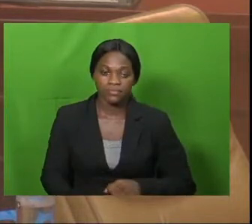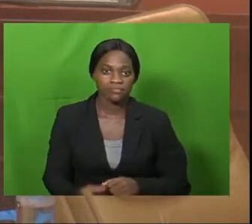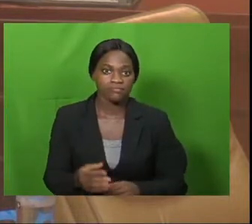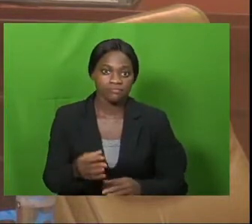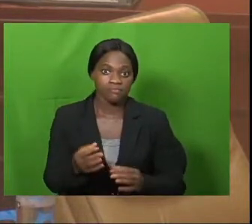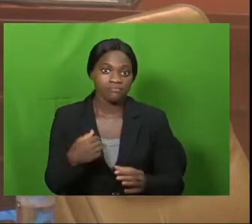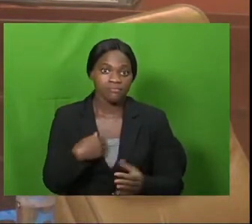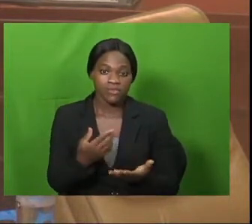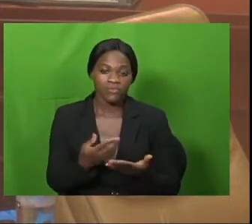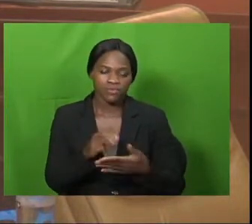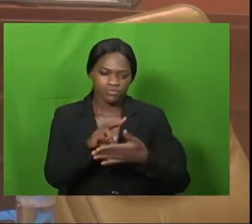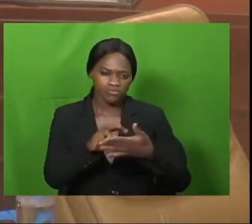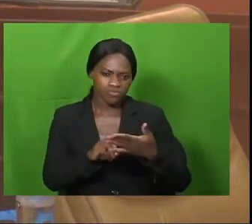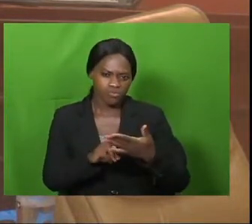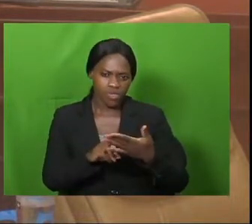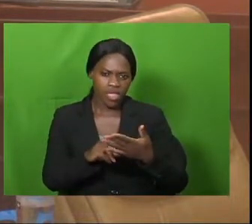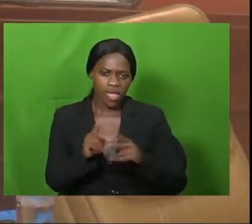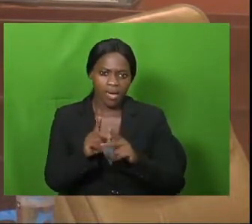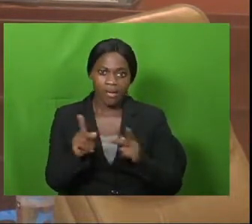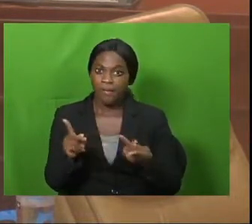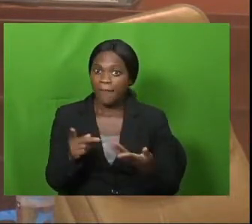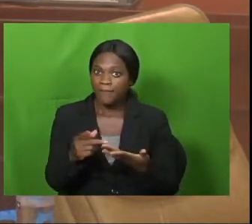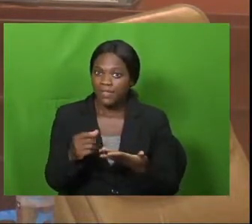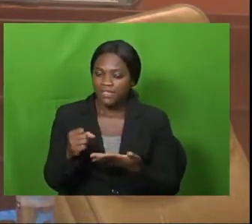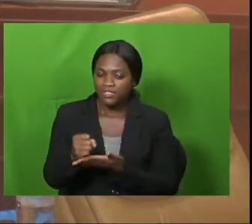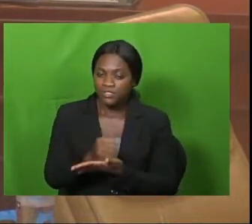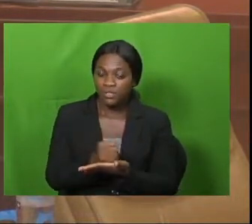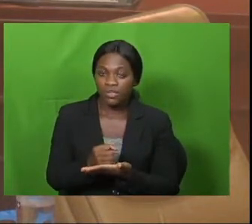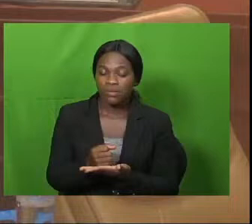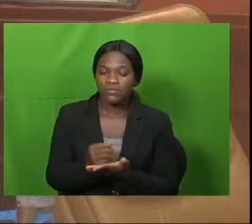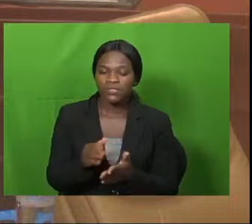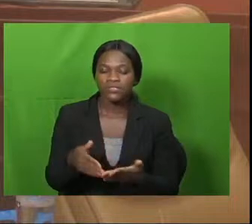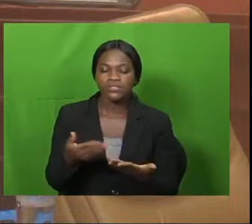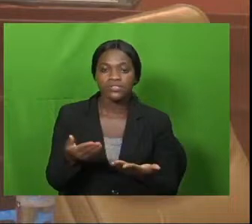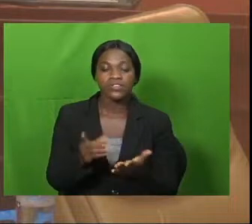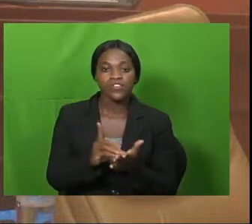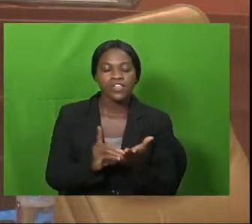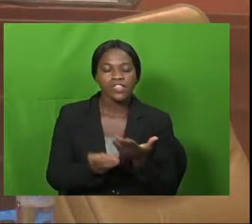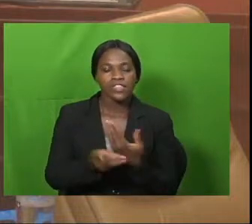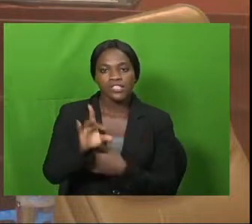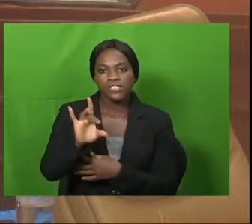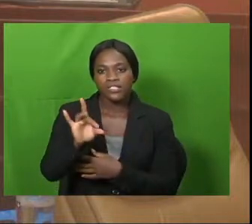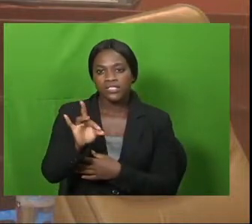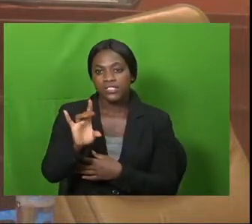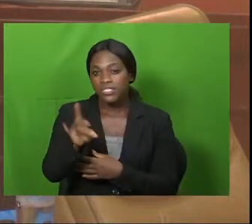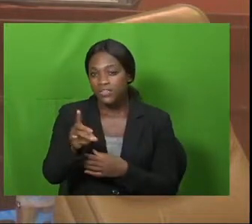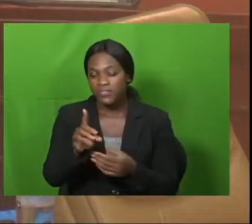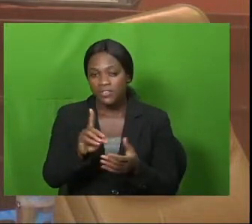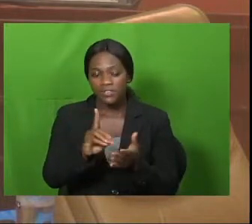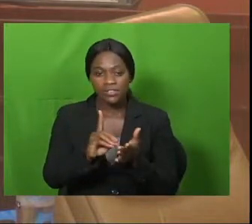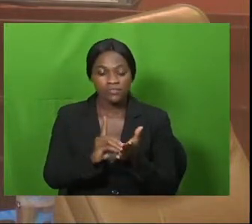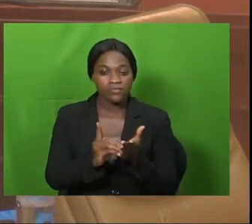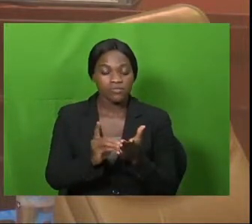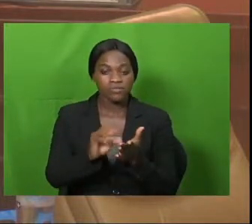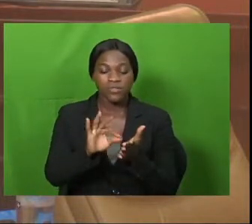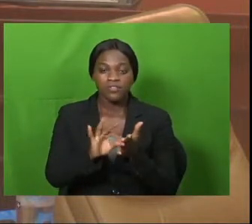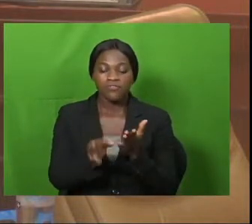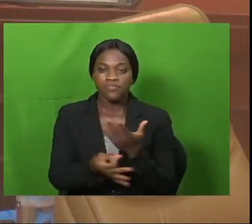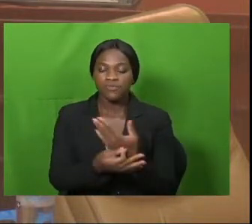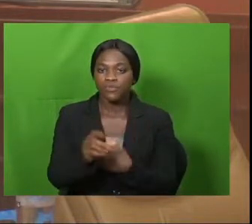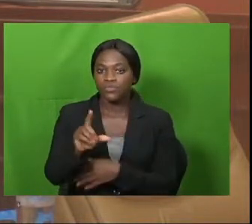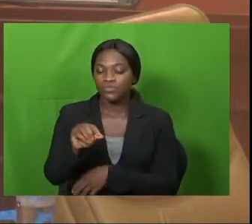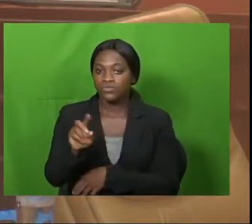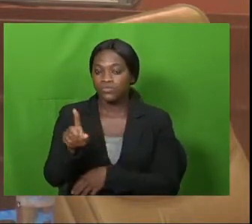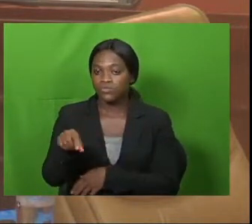read, there's a publication dated the 7th day of February 2022. And the authors are Stephanie